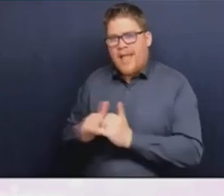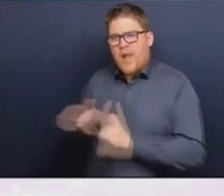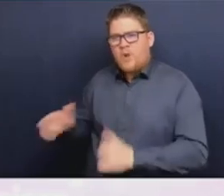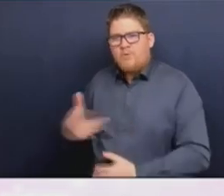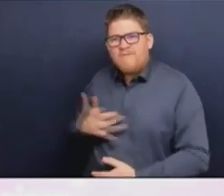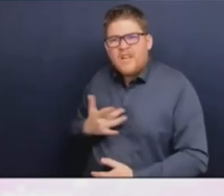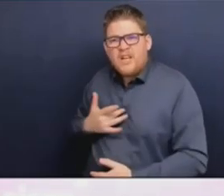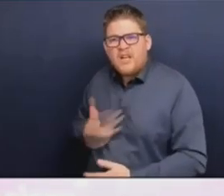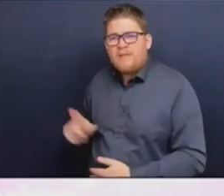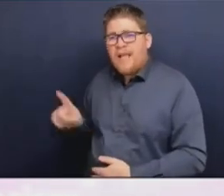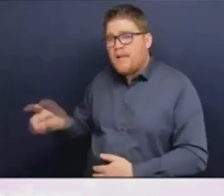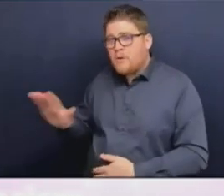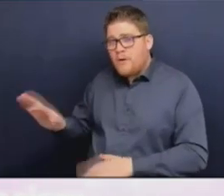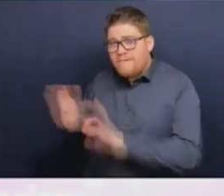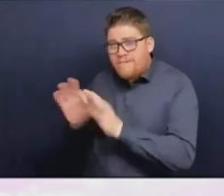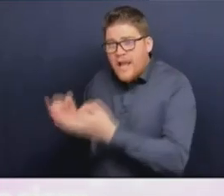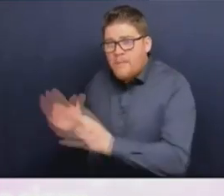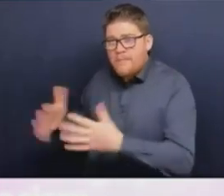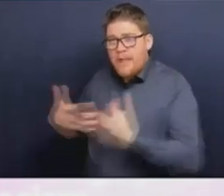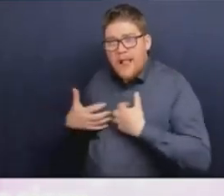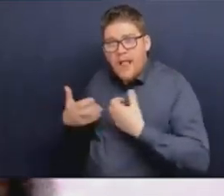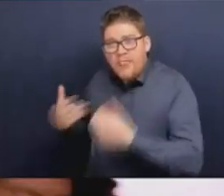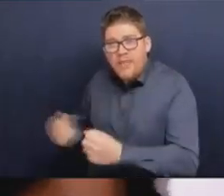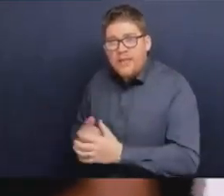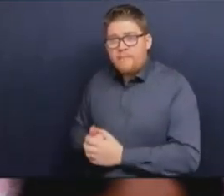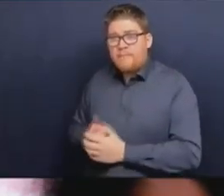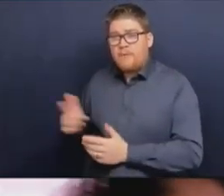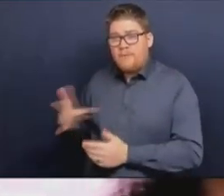this enormously beautiful province.